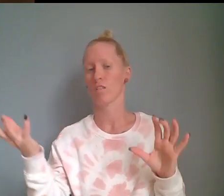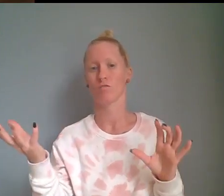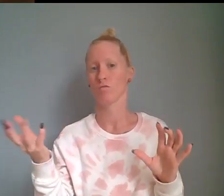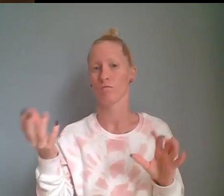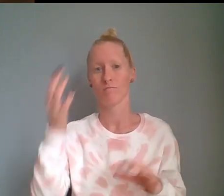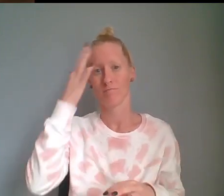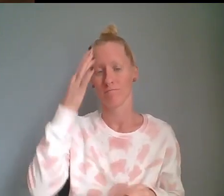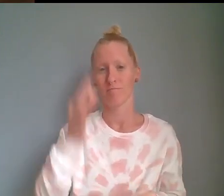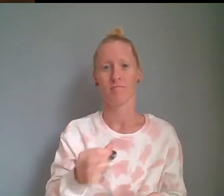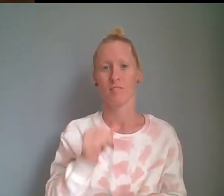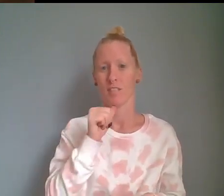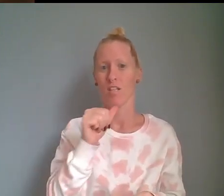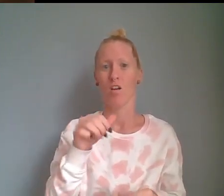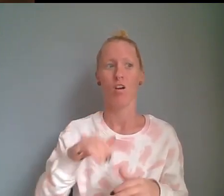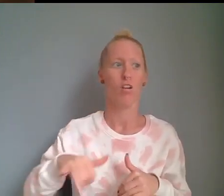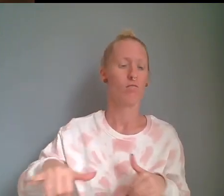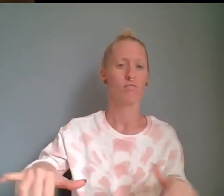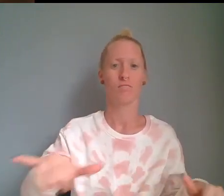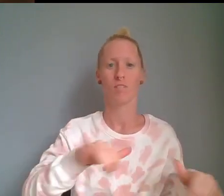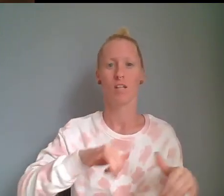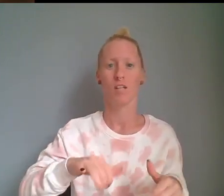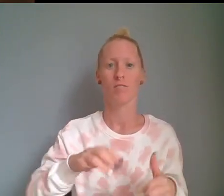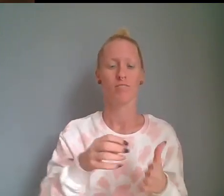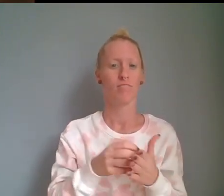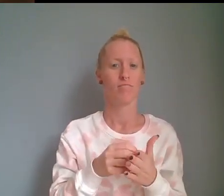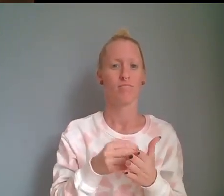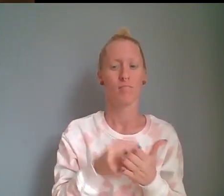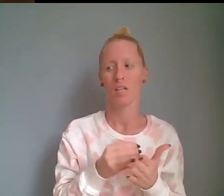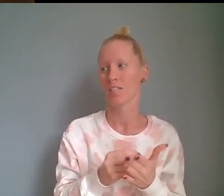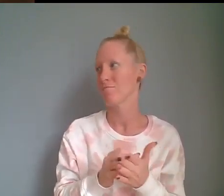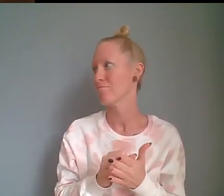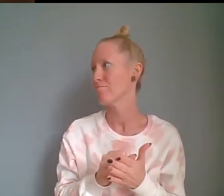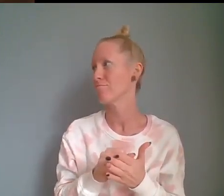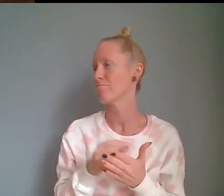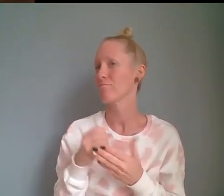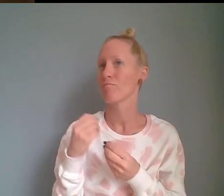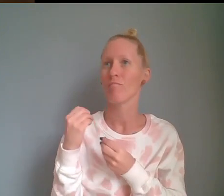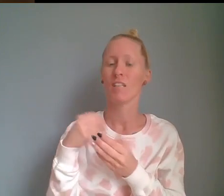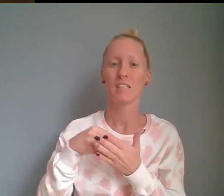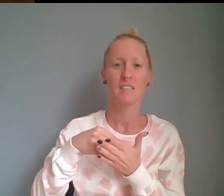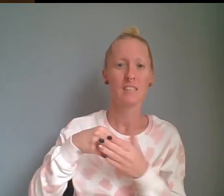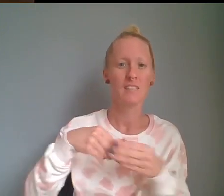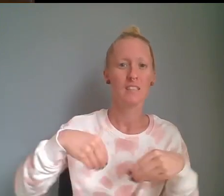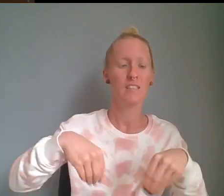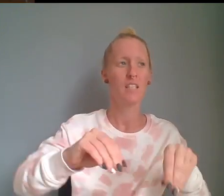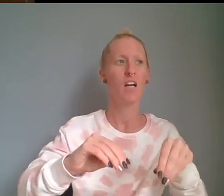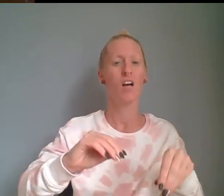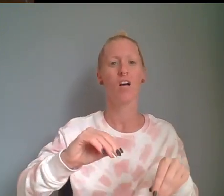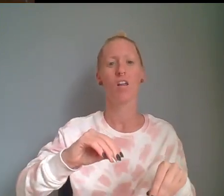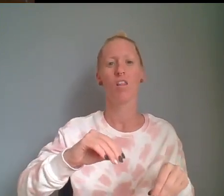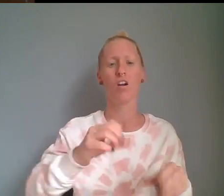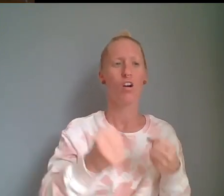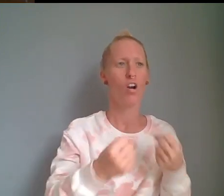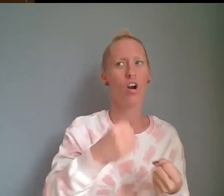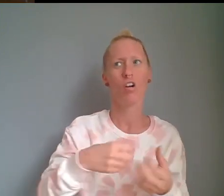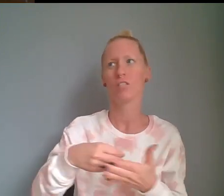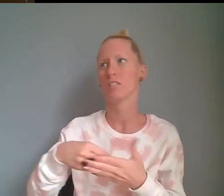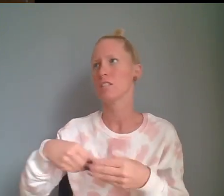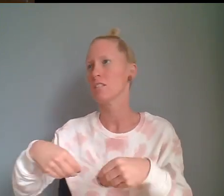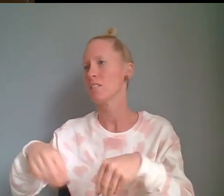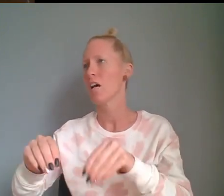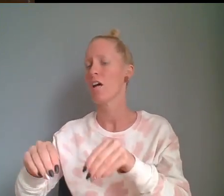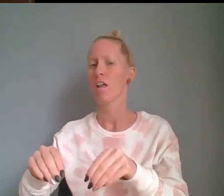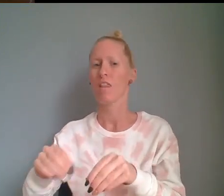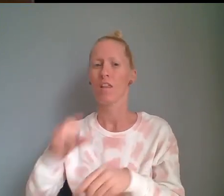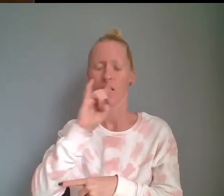all uncommon for them to cash out all the family bank accounts, to sell the house, to sell the car, to sell the kids, so that they can